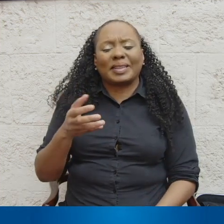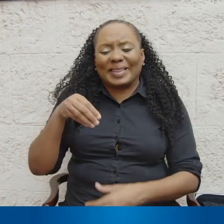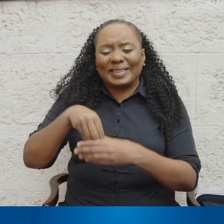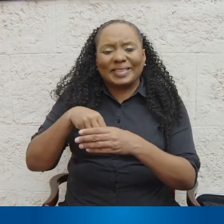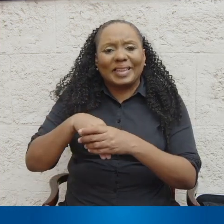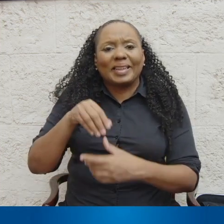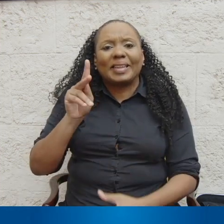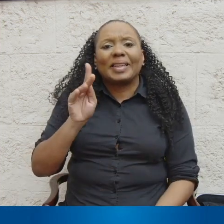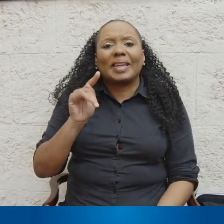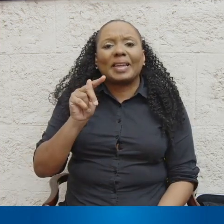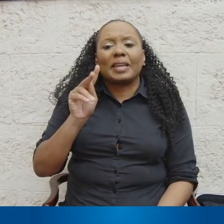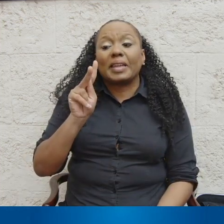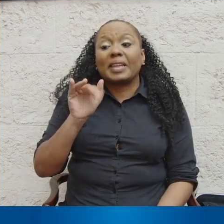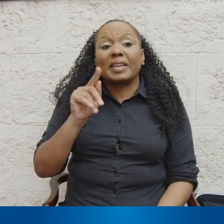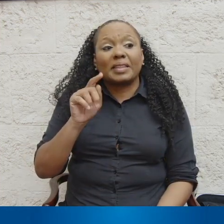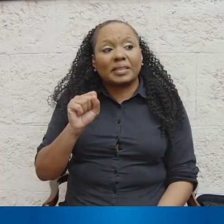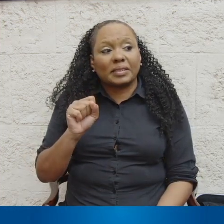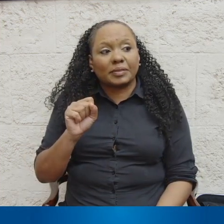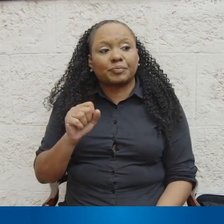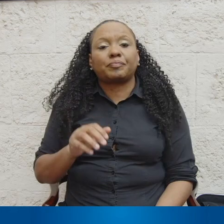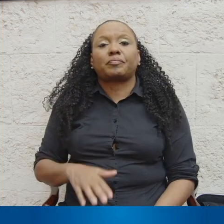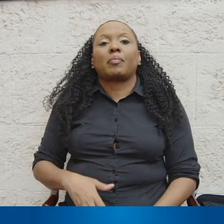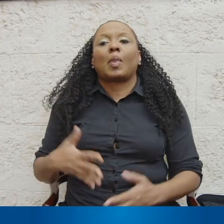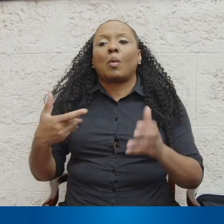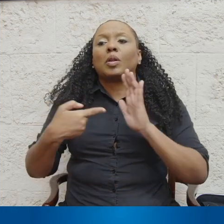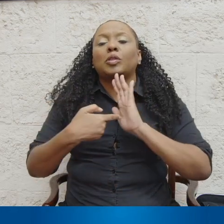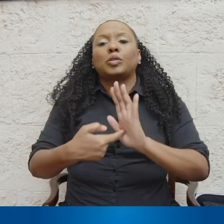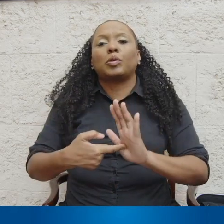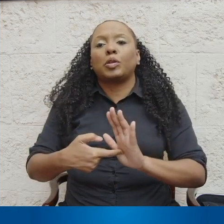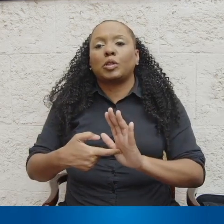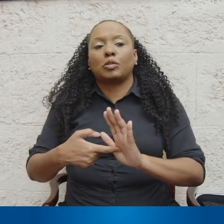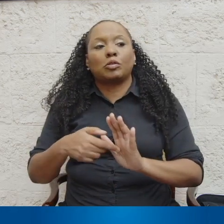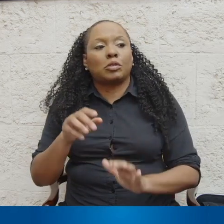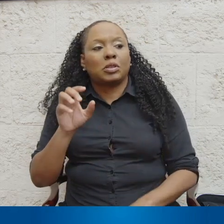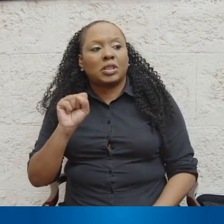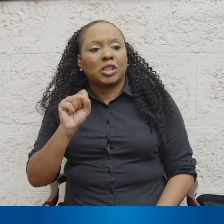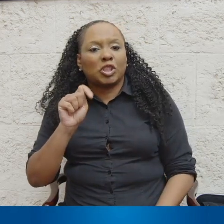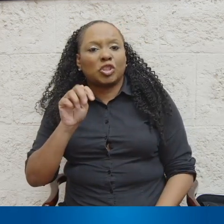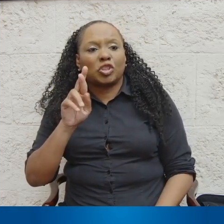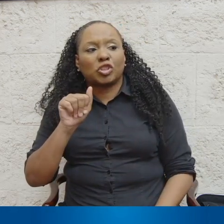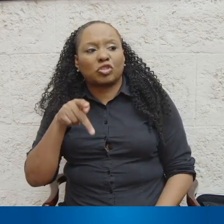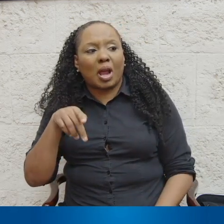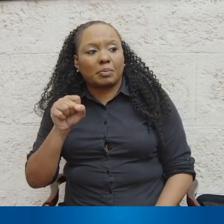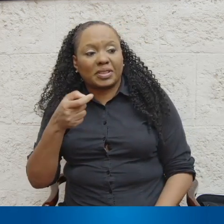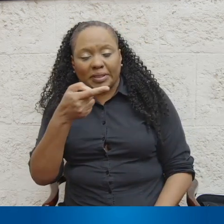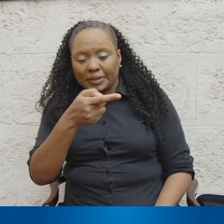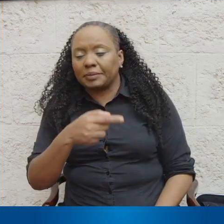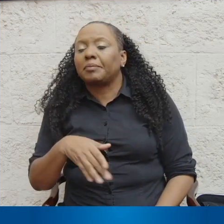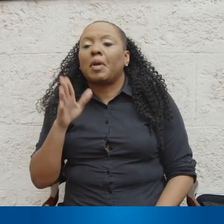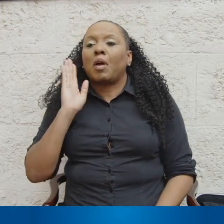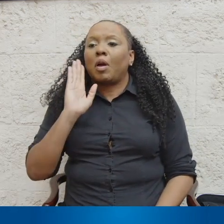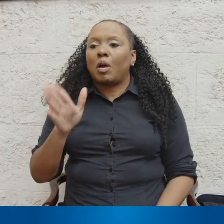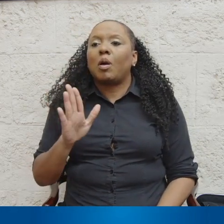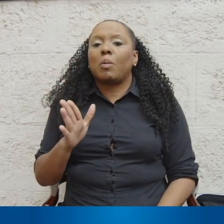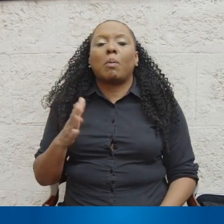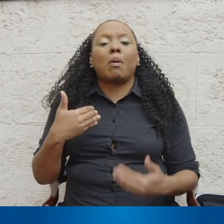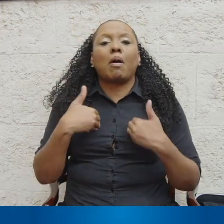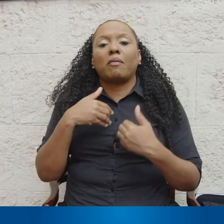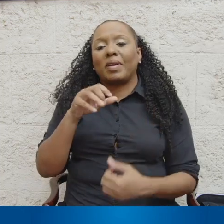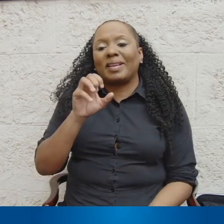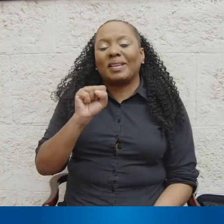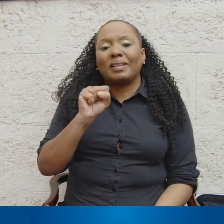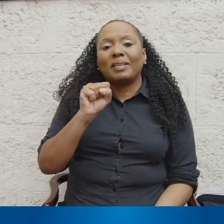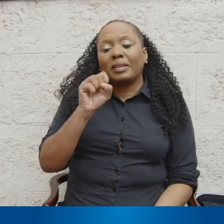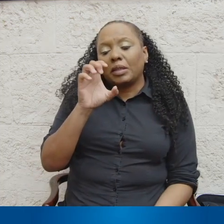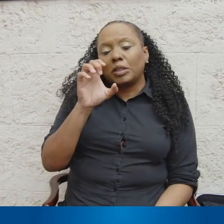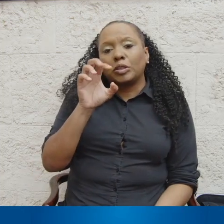attach them. And this is a hurricane strap here, just like this. And you can see it has screws in it. It goes on essentially to